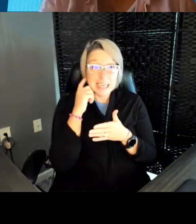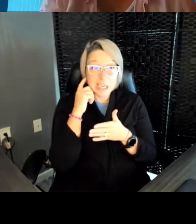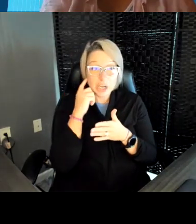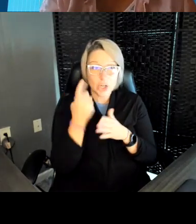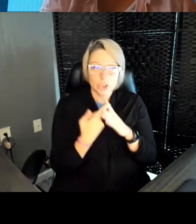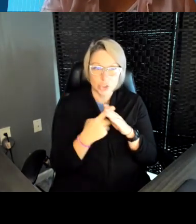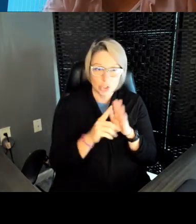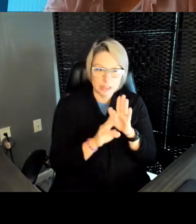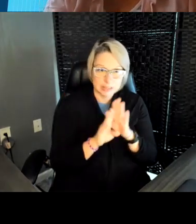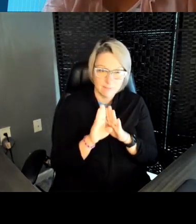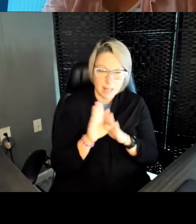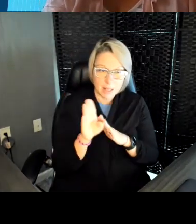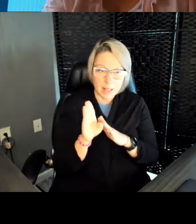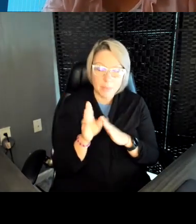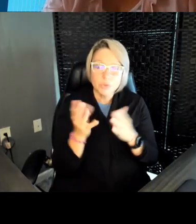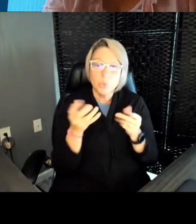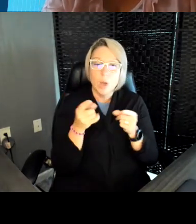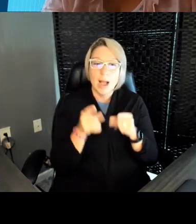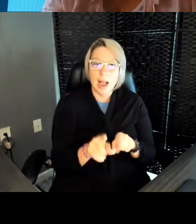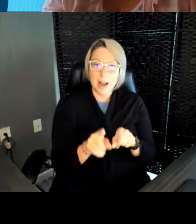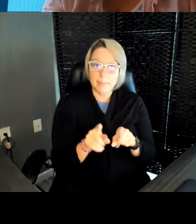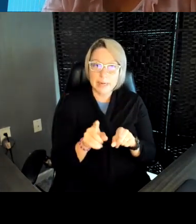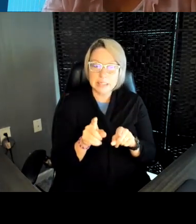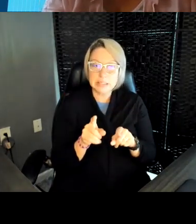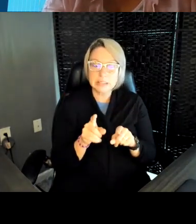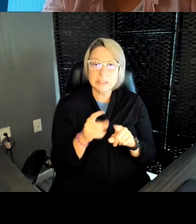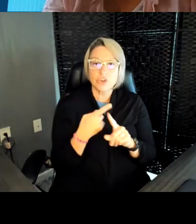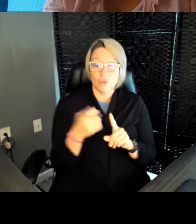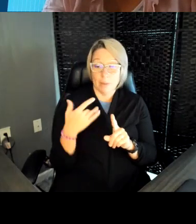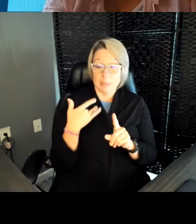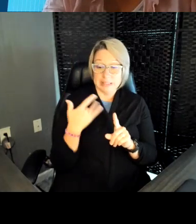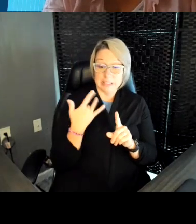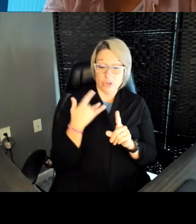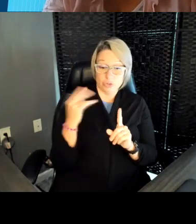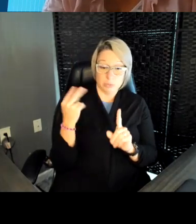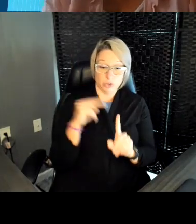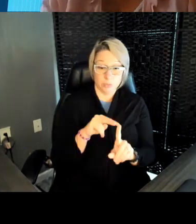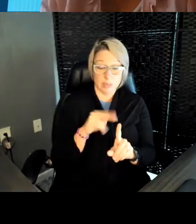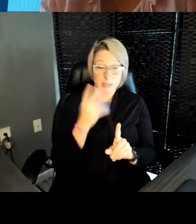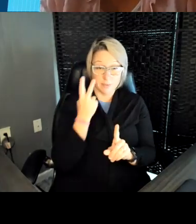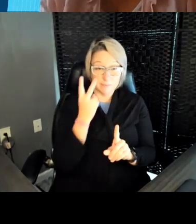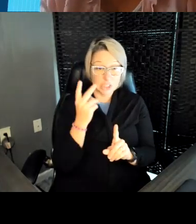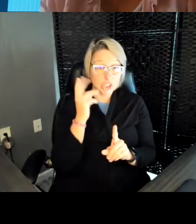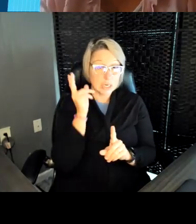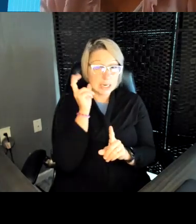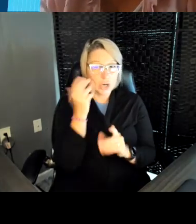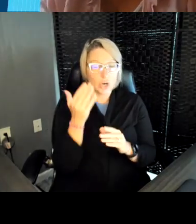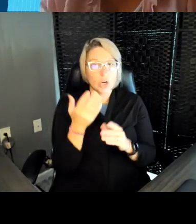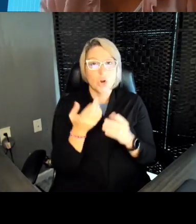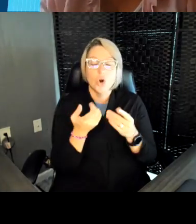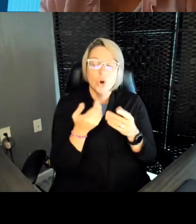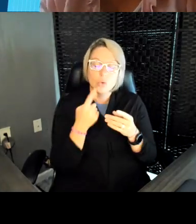happen with the developing fetus from a sensory perspective to vision and hearing happens very early on. And then